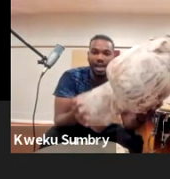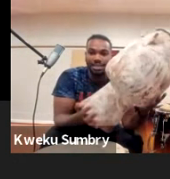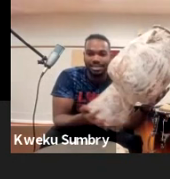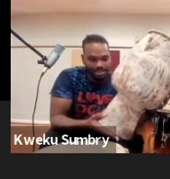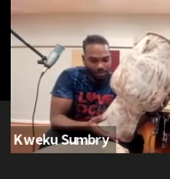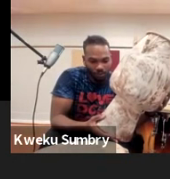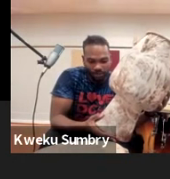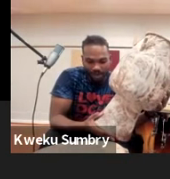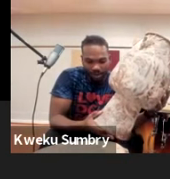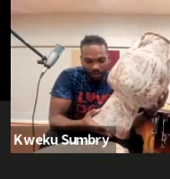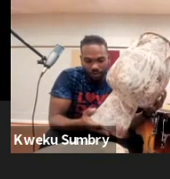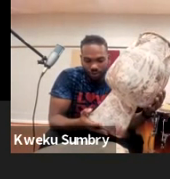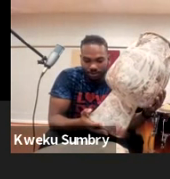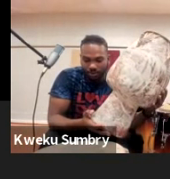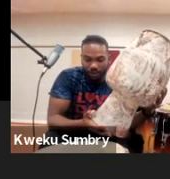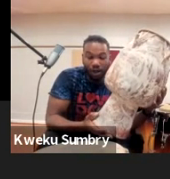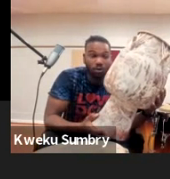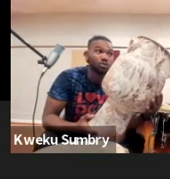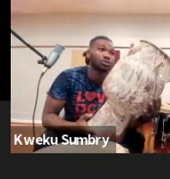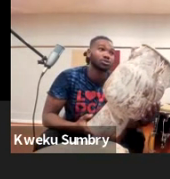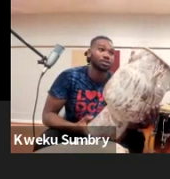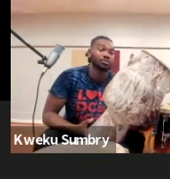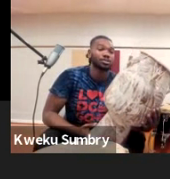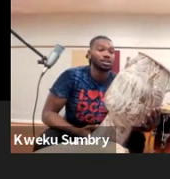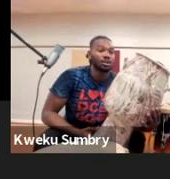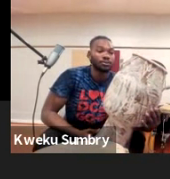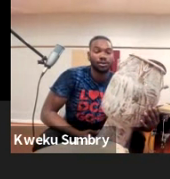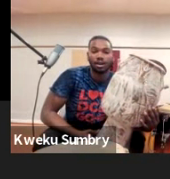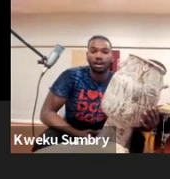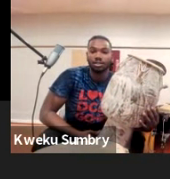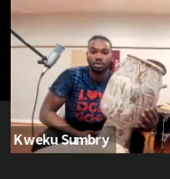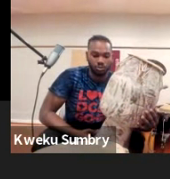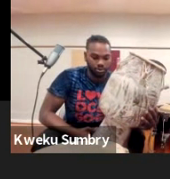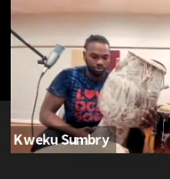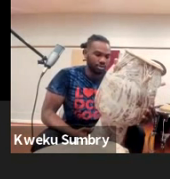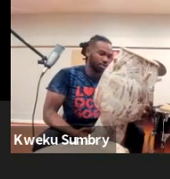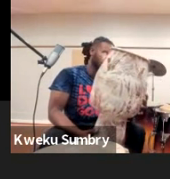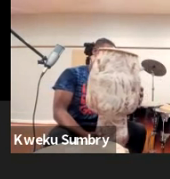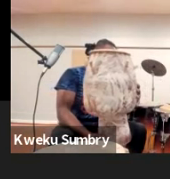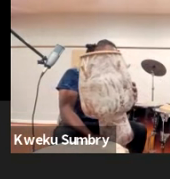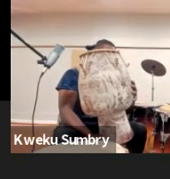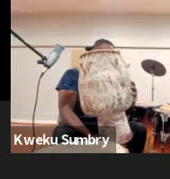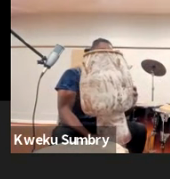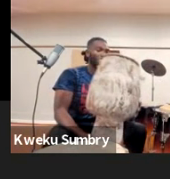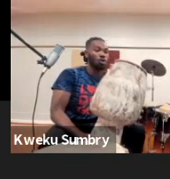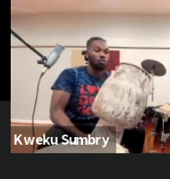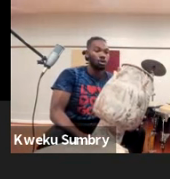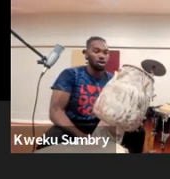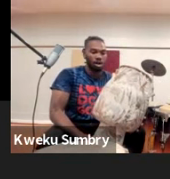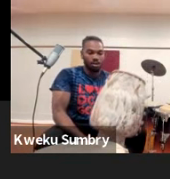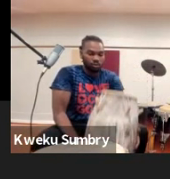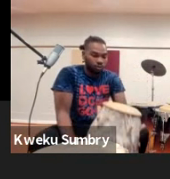flesh. This is one of my old drums, one of my uncle's old drums, for spiritual reasons, for our